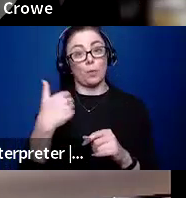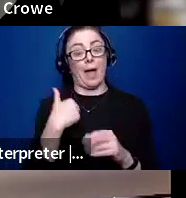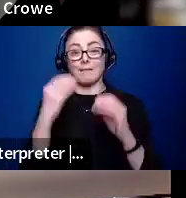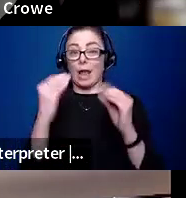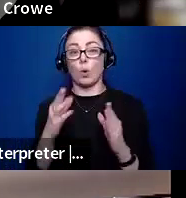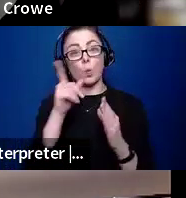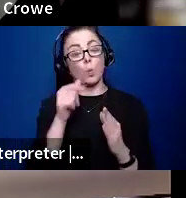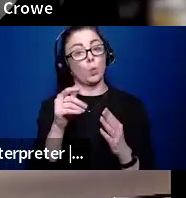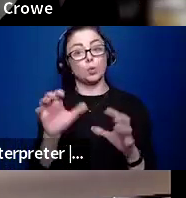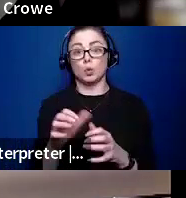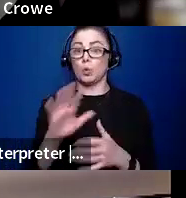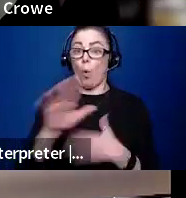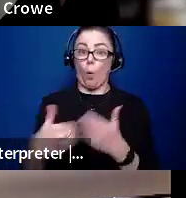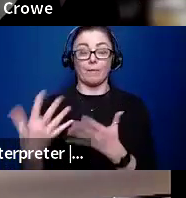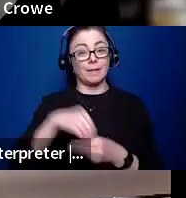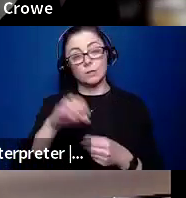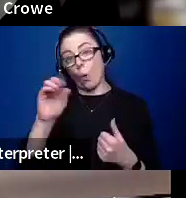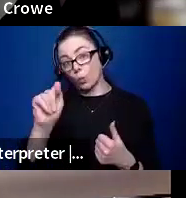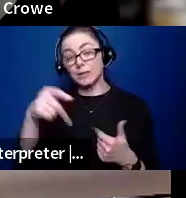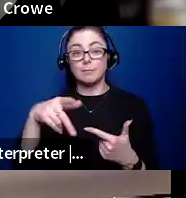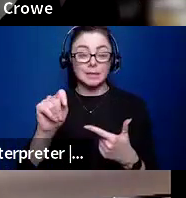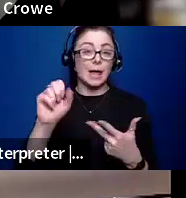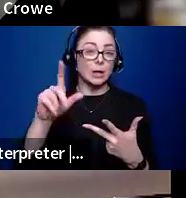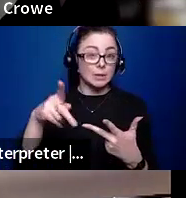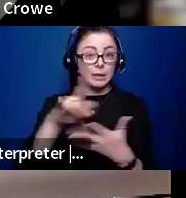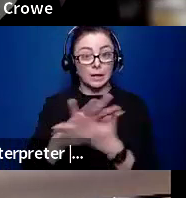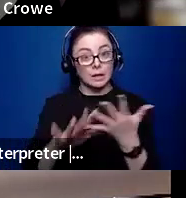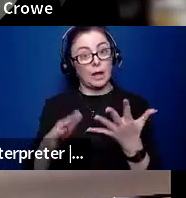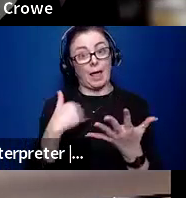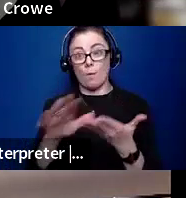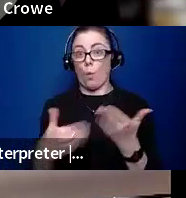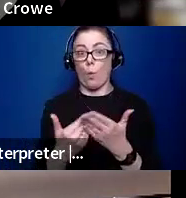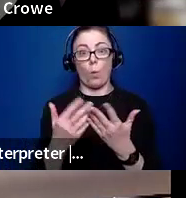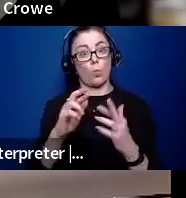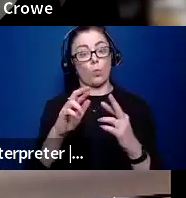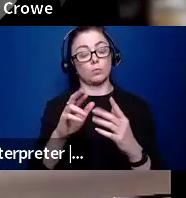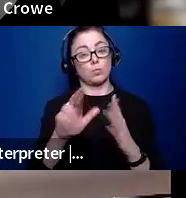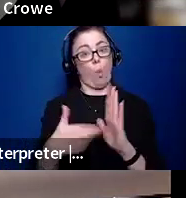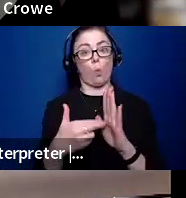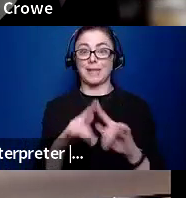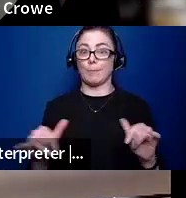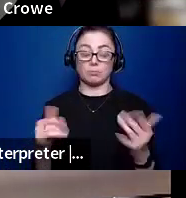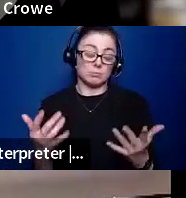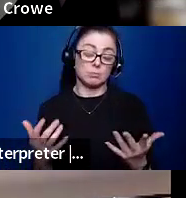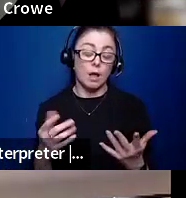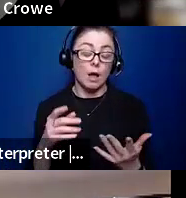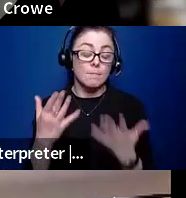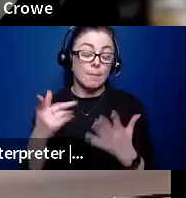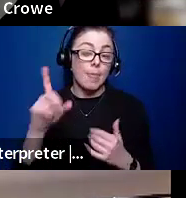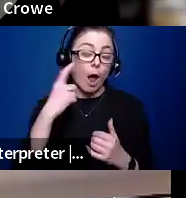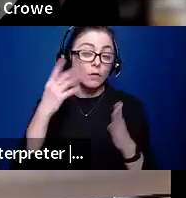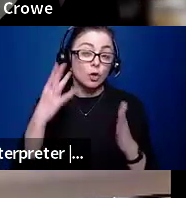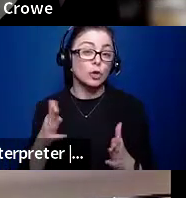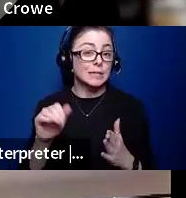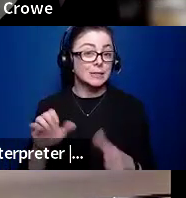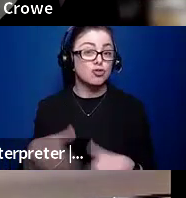that our students require, OT, PT, SLP, etc. So unless, of course, the governor is suggesting this is an option to